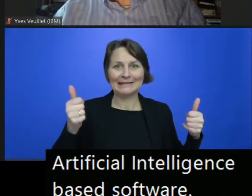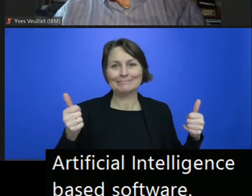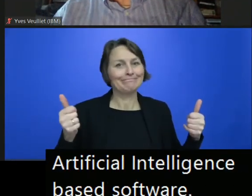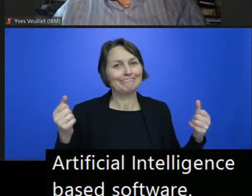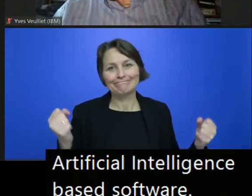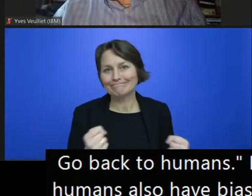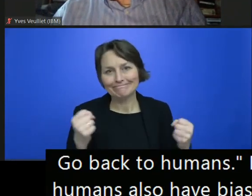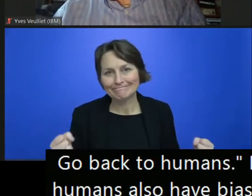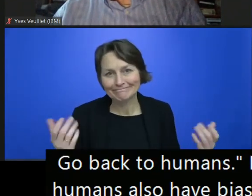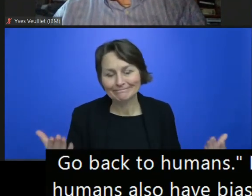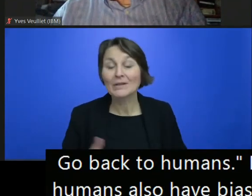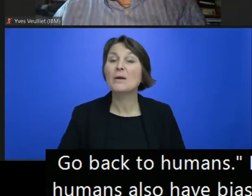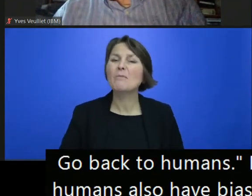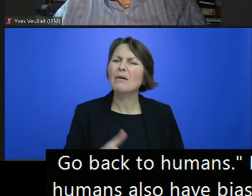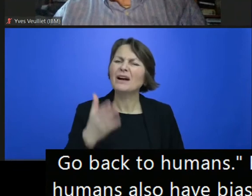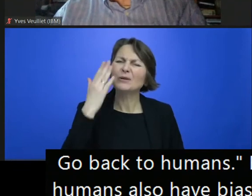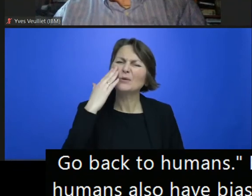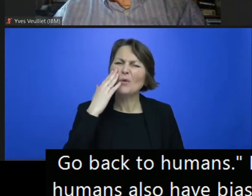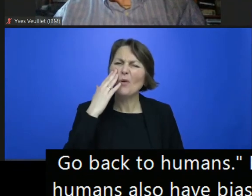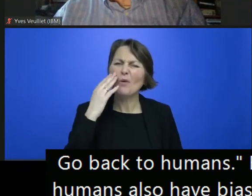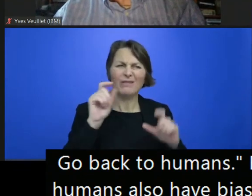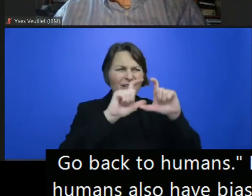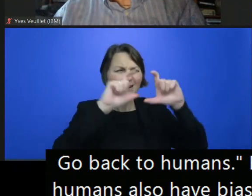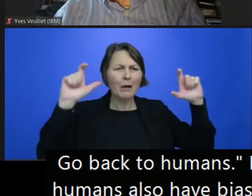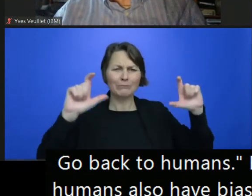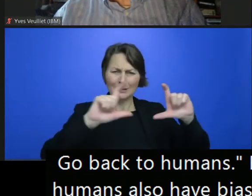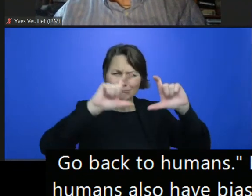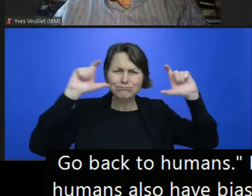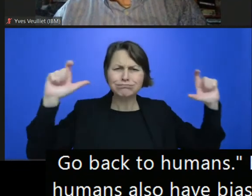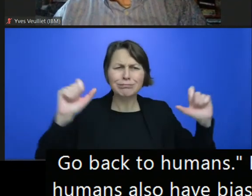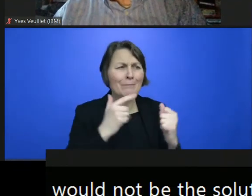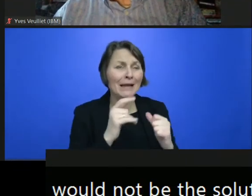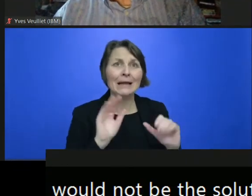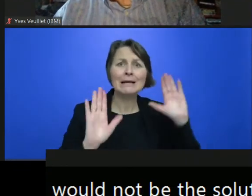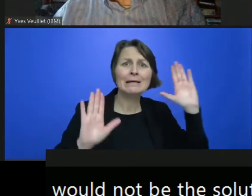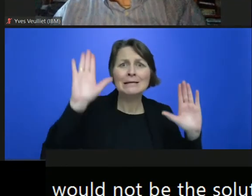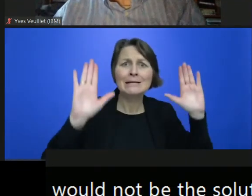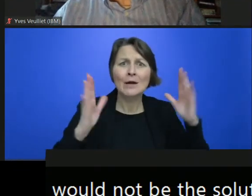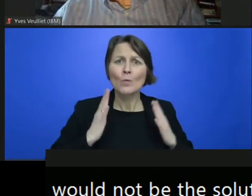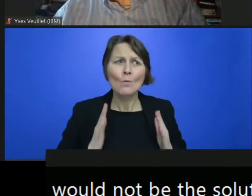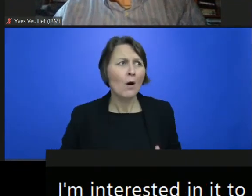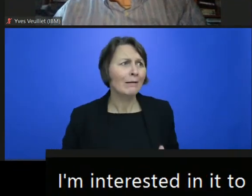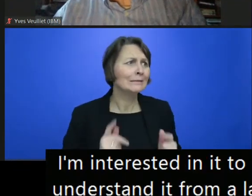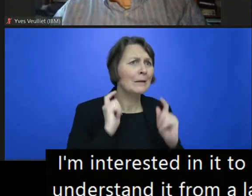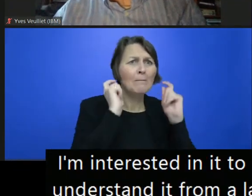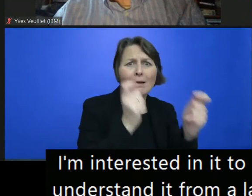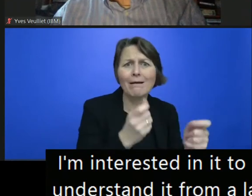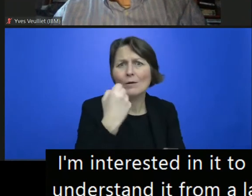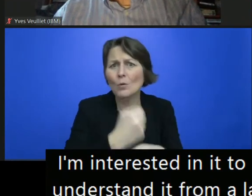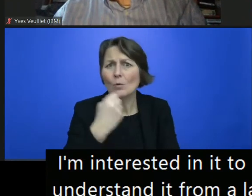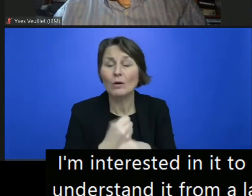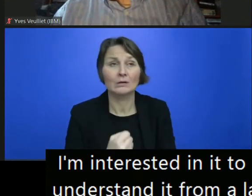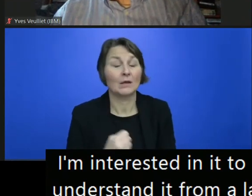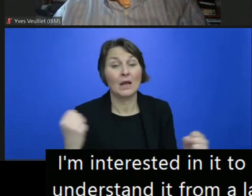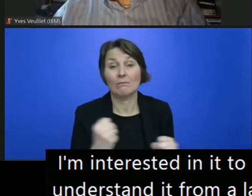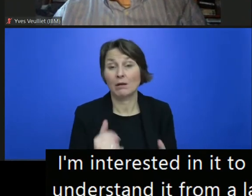that is faced with so many applications that they want to find some way of filtering that. No? So it's unlikely that companies will not